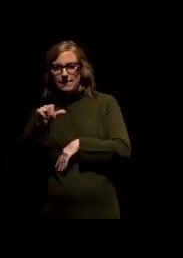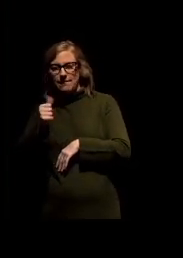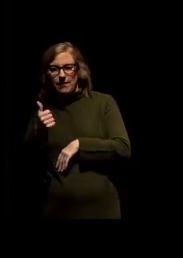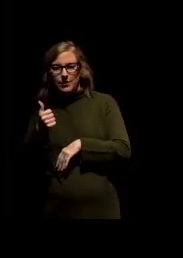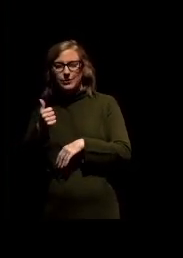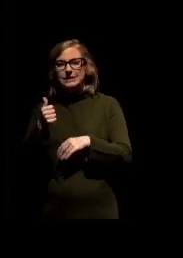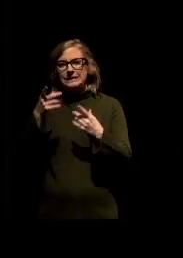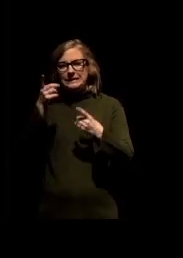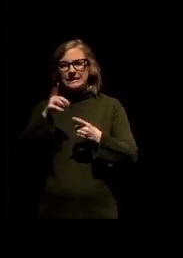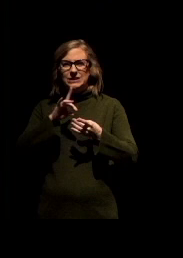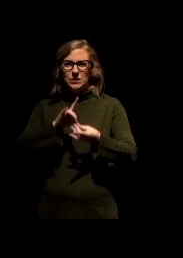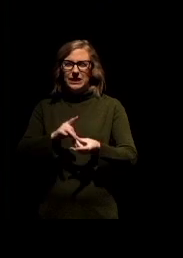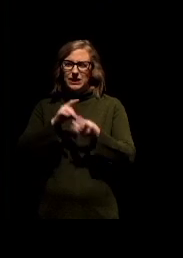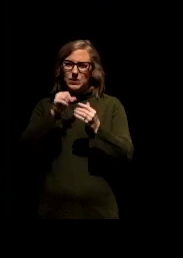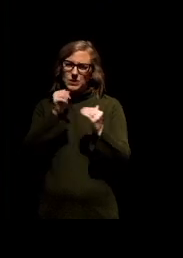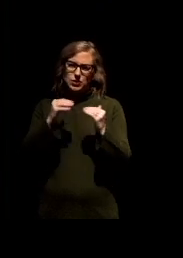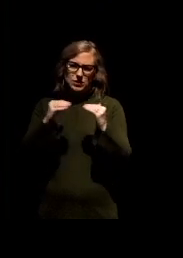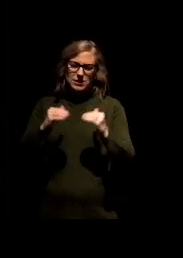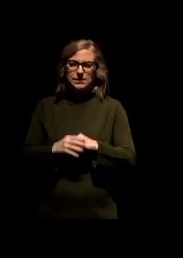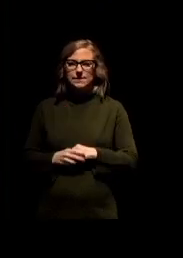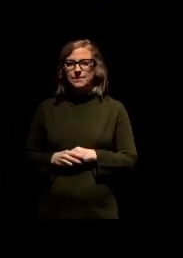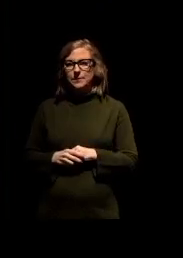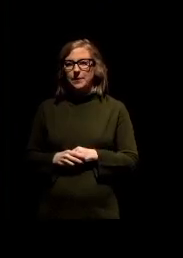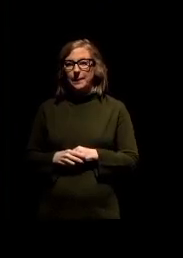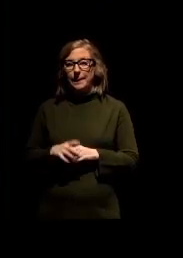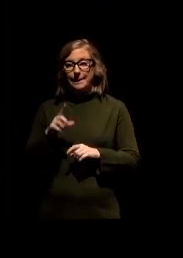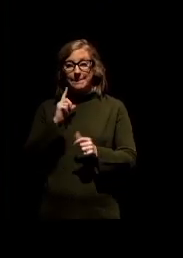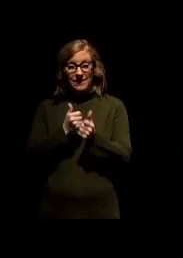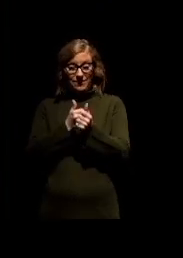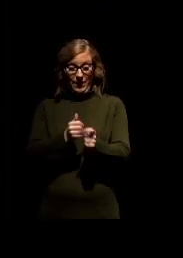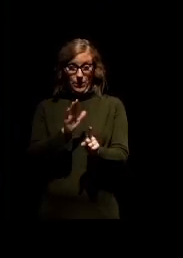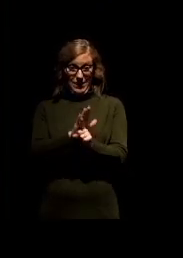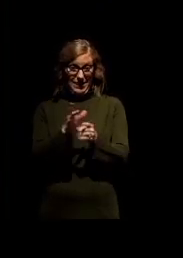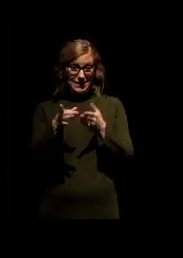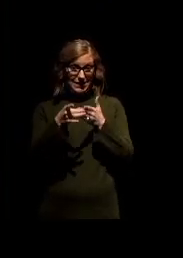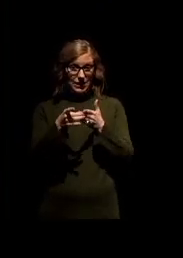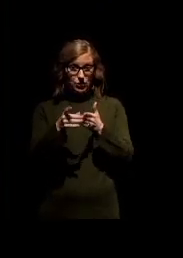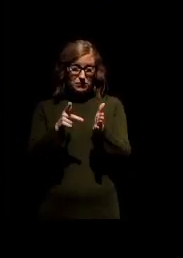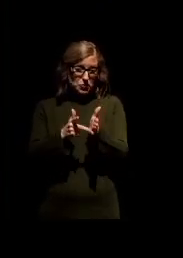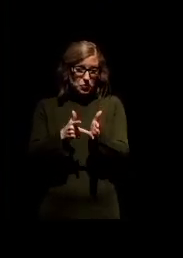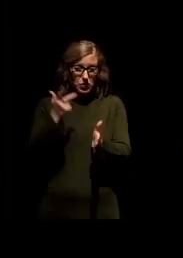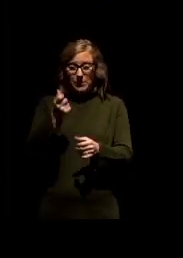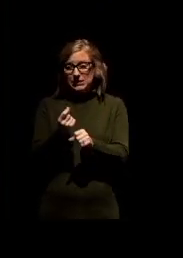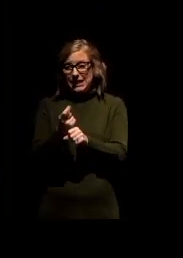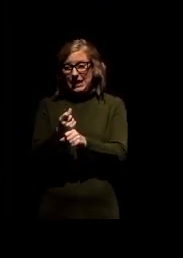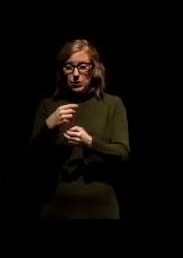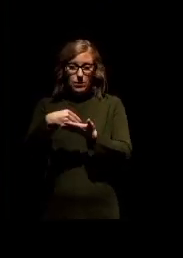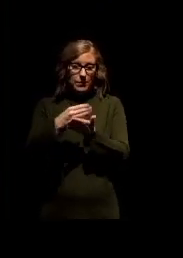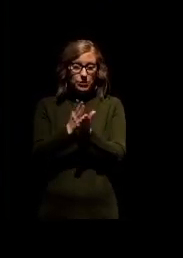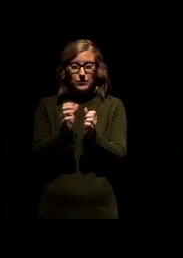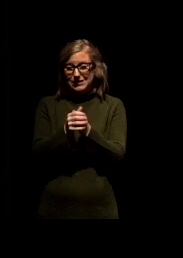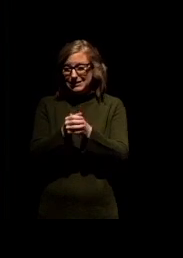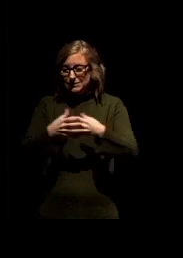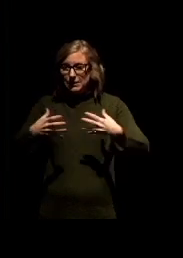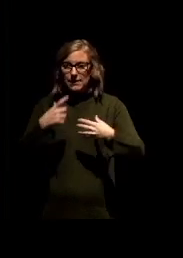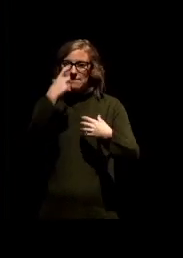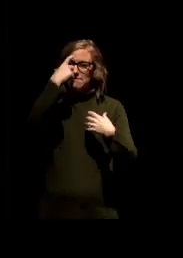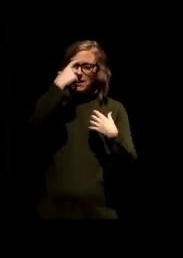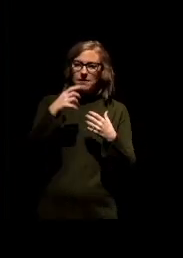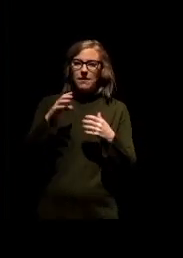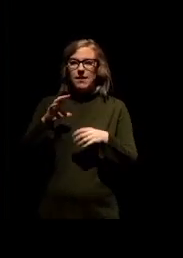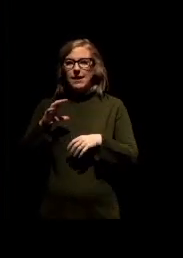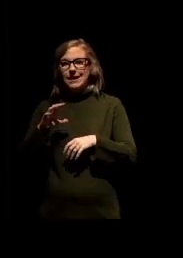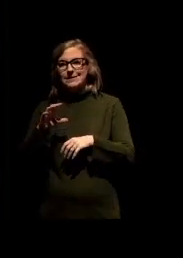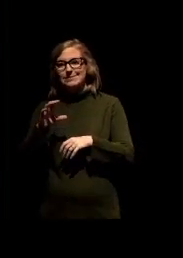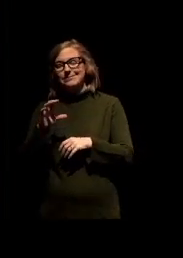injustice. Under Jeremy's leadership, Rainbow Health has nearly tripled its annual budget with expanded mental and chemical health services,